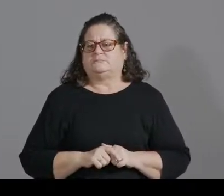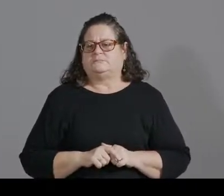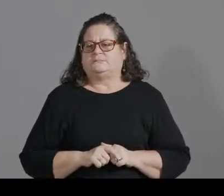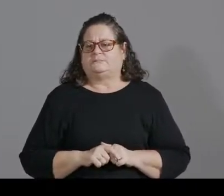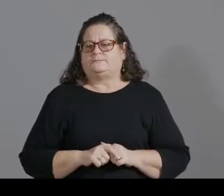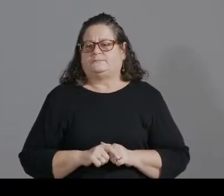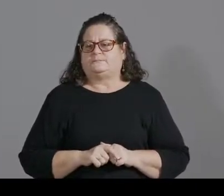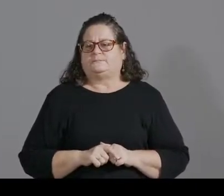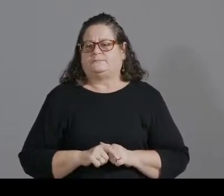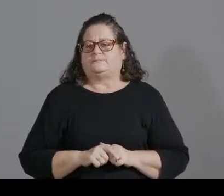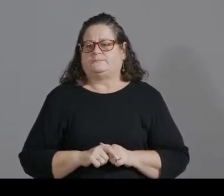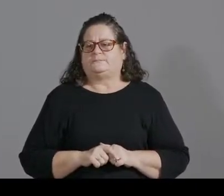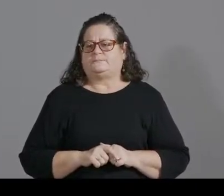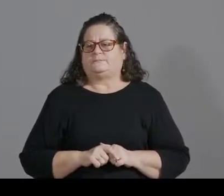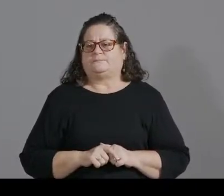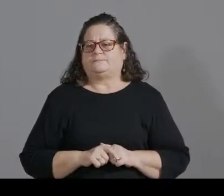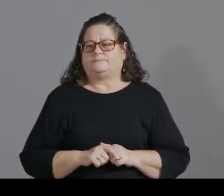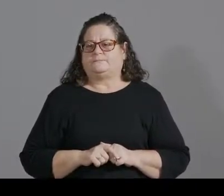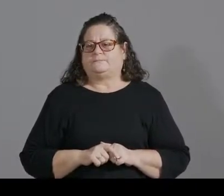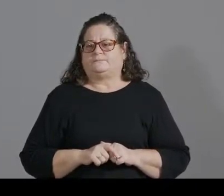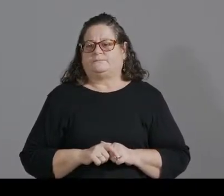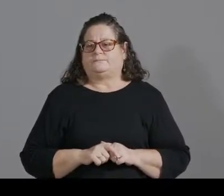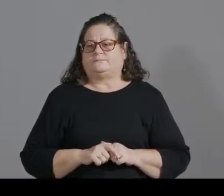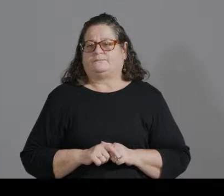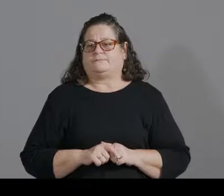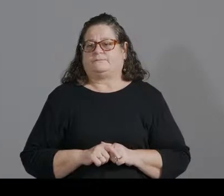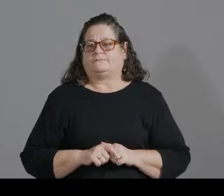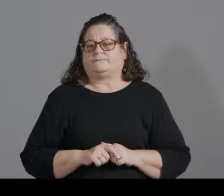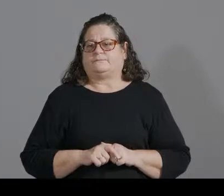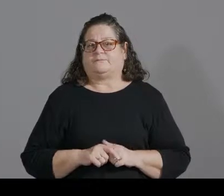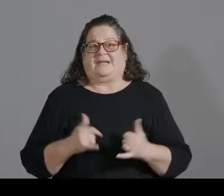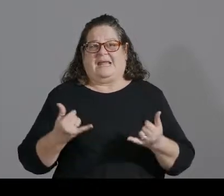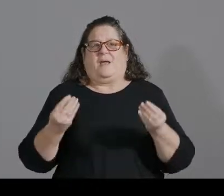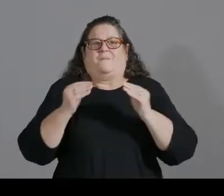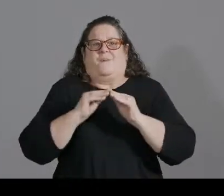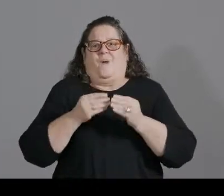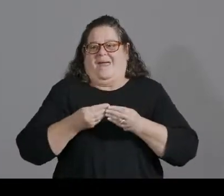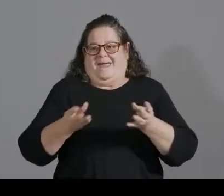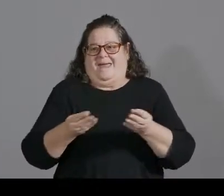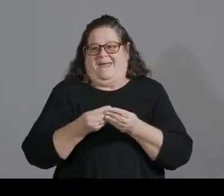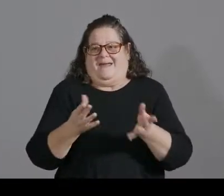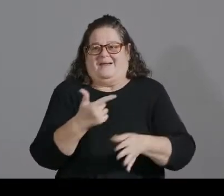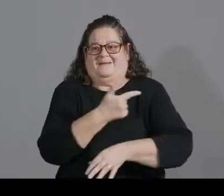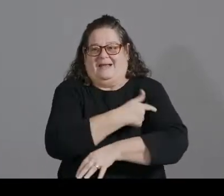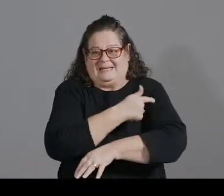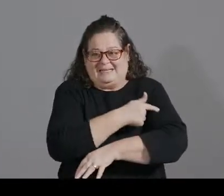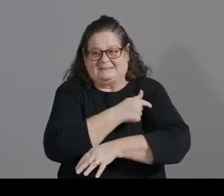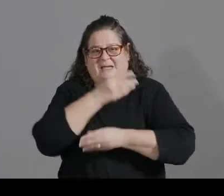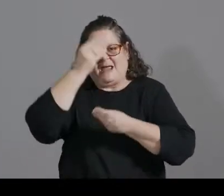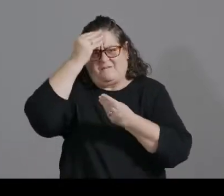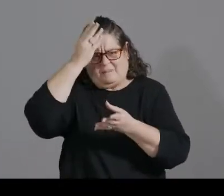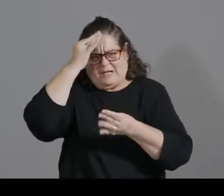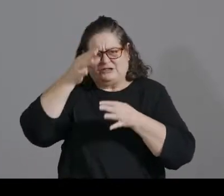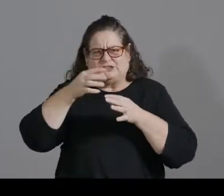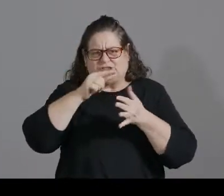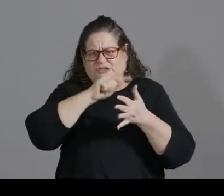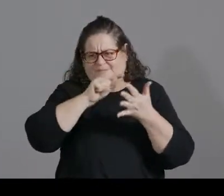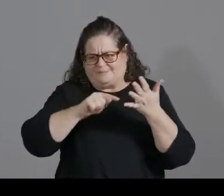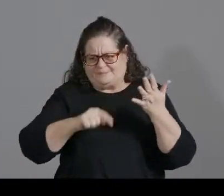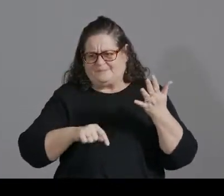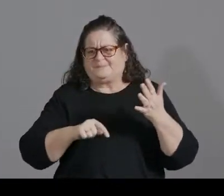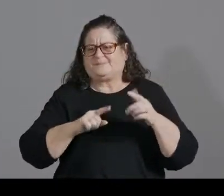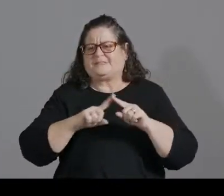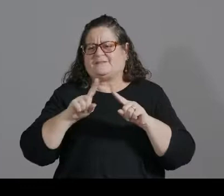our vaccination efforts. And so I'm going to provide some updates on COVID-19 vaccine and implementation of our programs here in